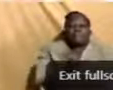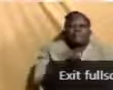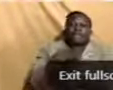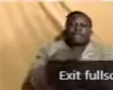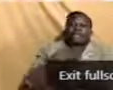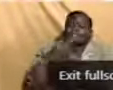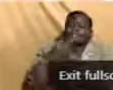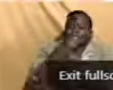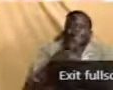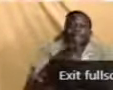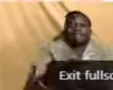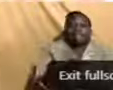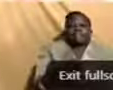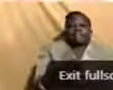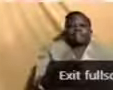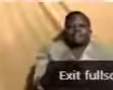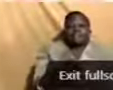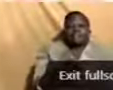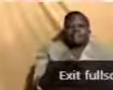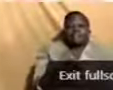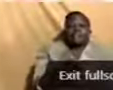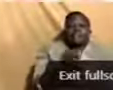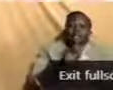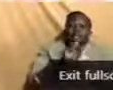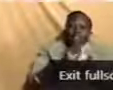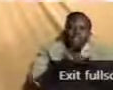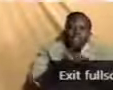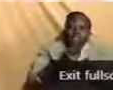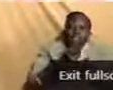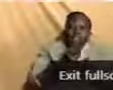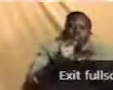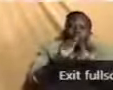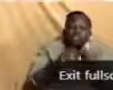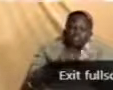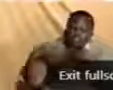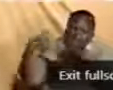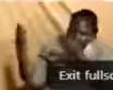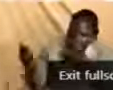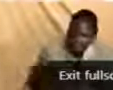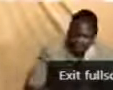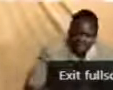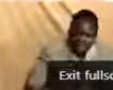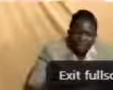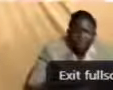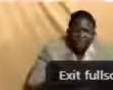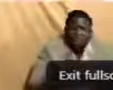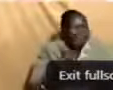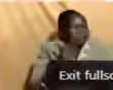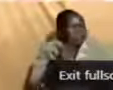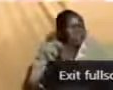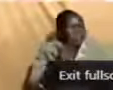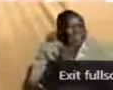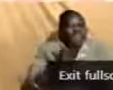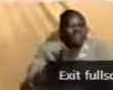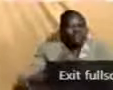I simply said that you can institute civil proceedings against a